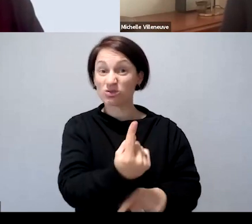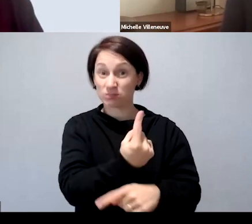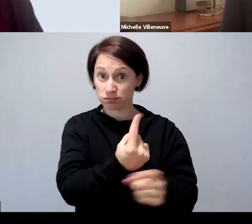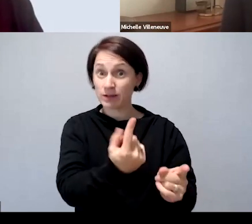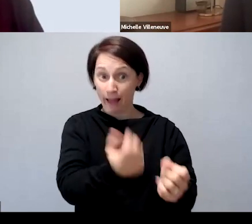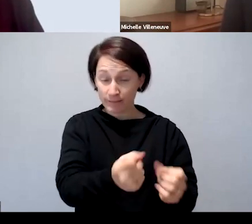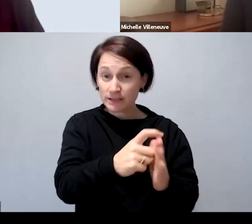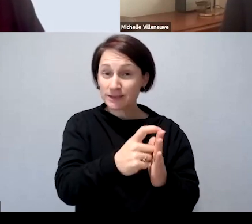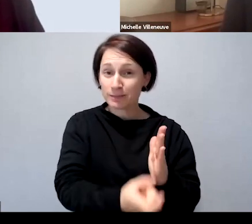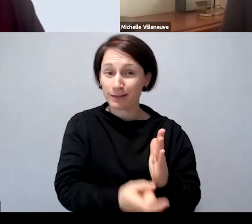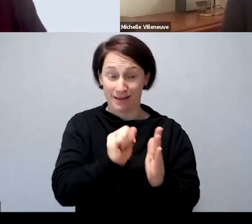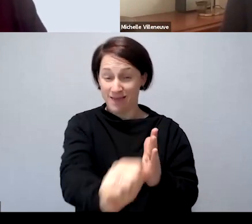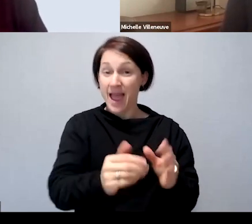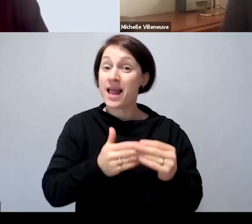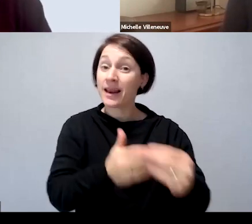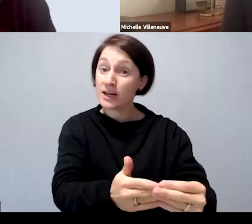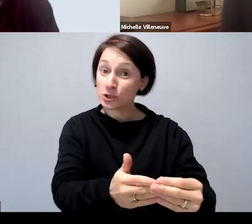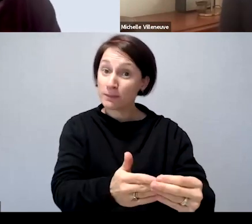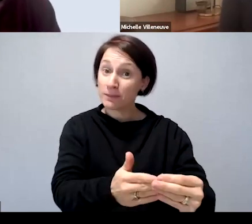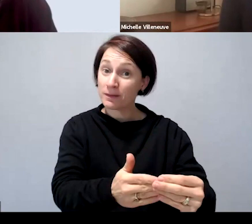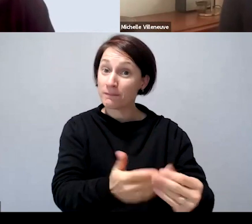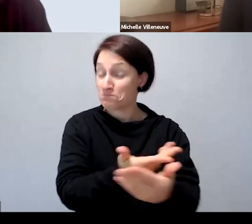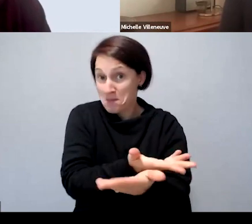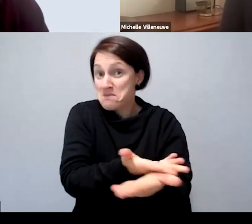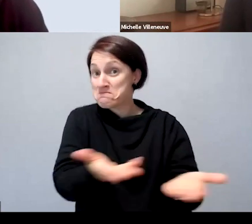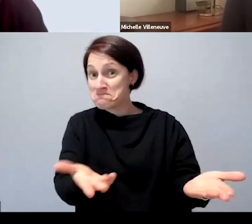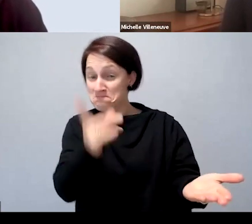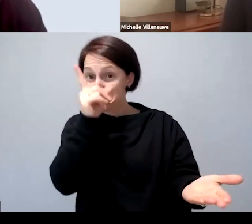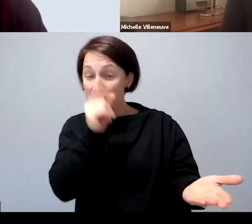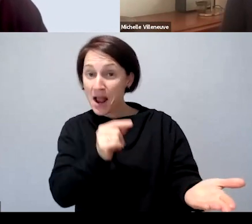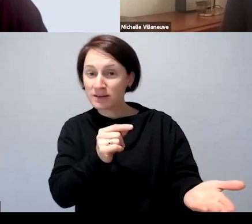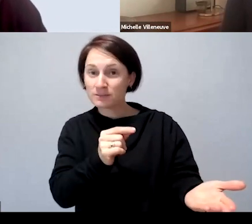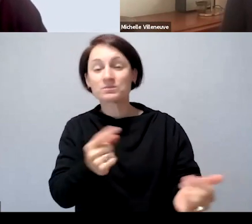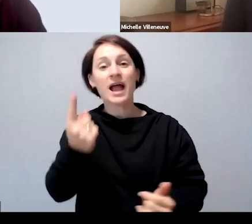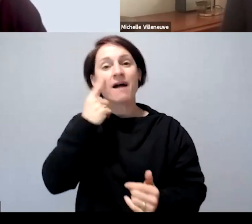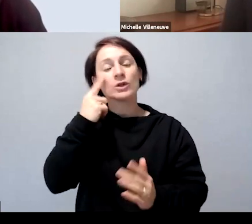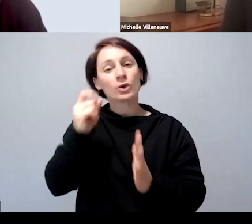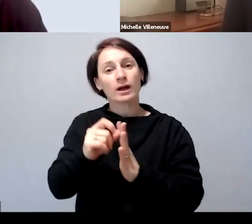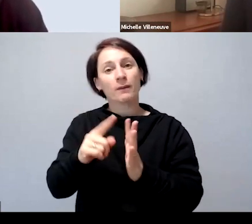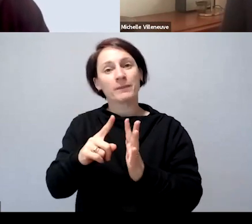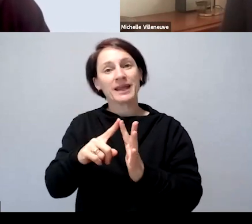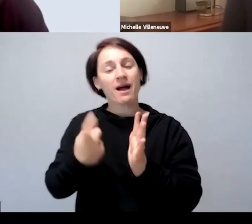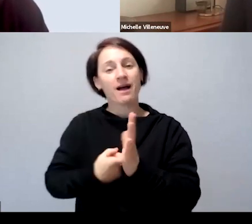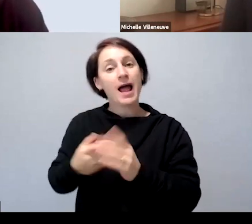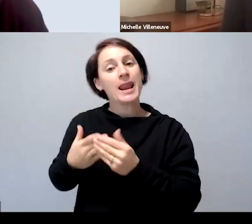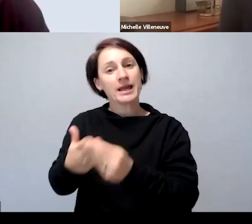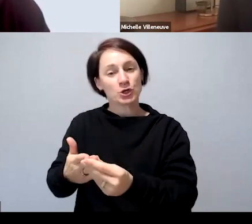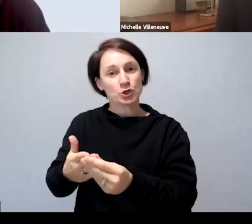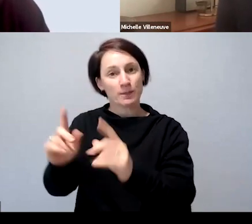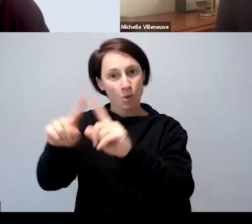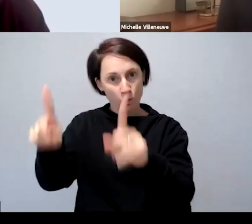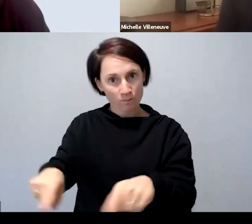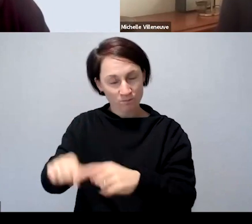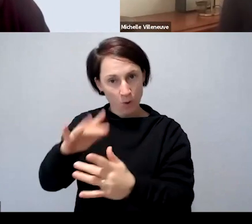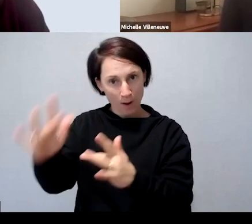themselves and their leadership. I'd like to direct people to the peer leadership page and also recognize that that is our clear